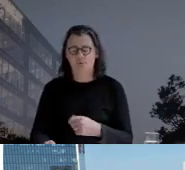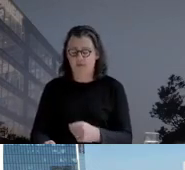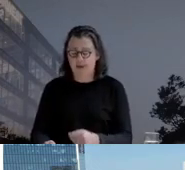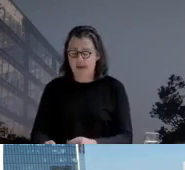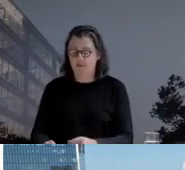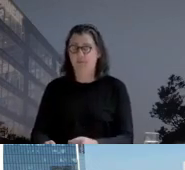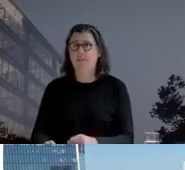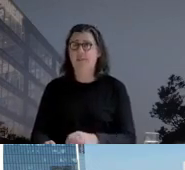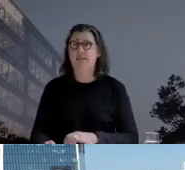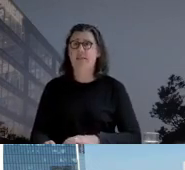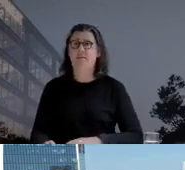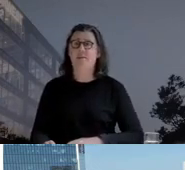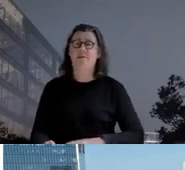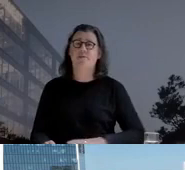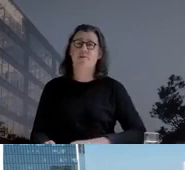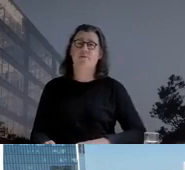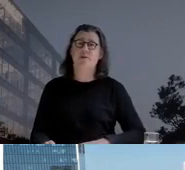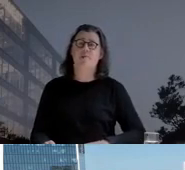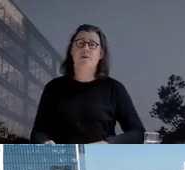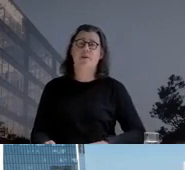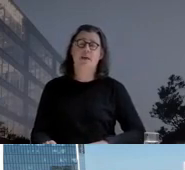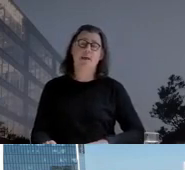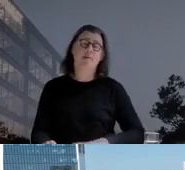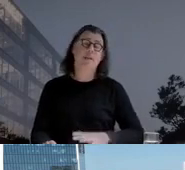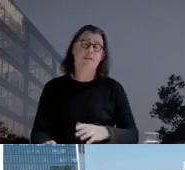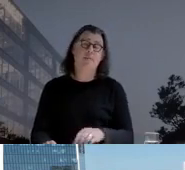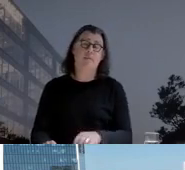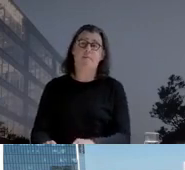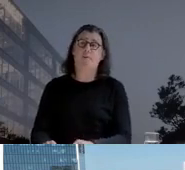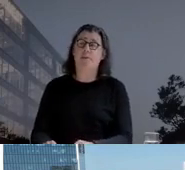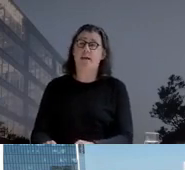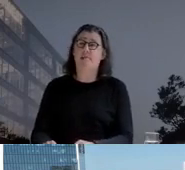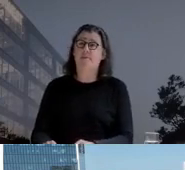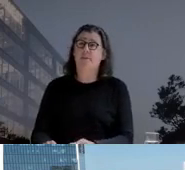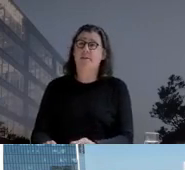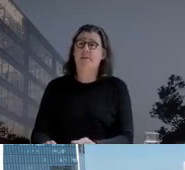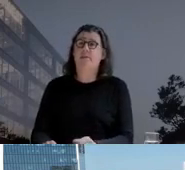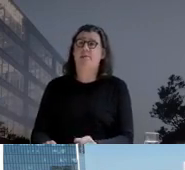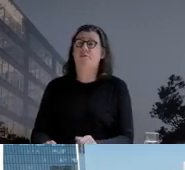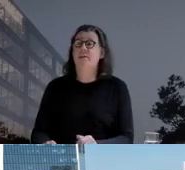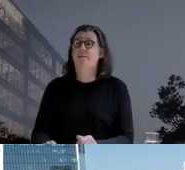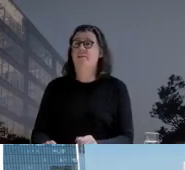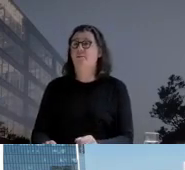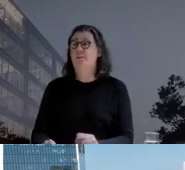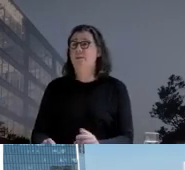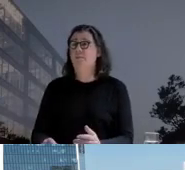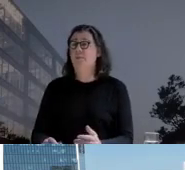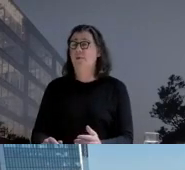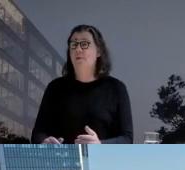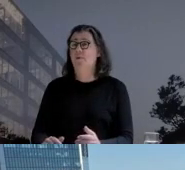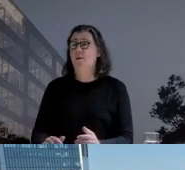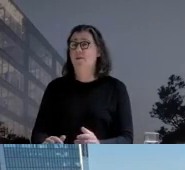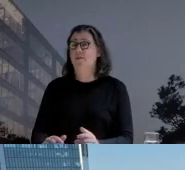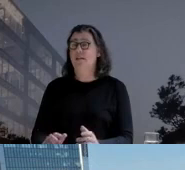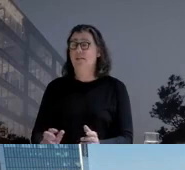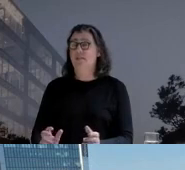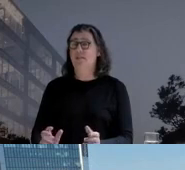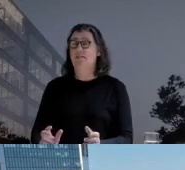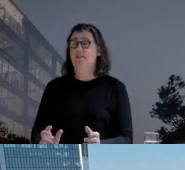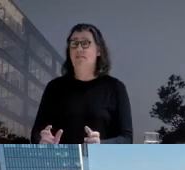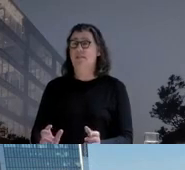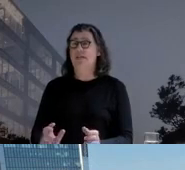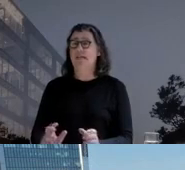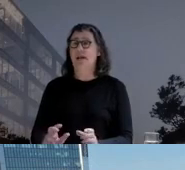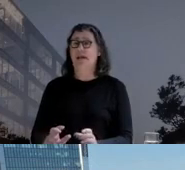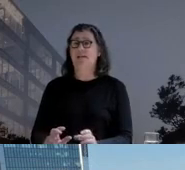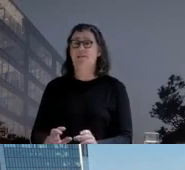tenant was moving out, building needed a major refurb, potentially being pulled down. The strategy that we employed was to keep the